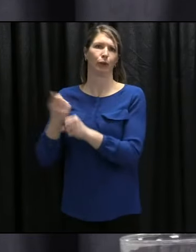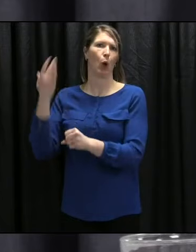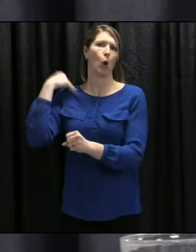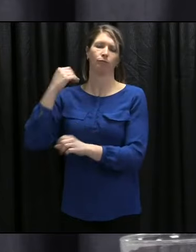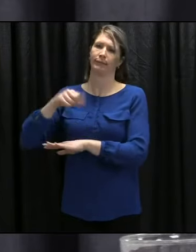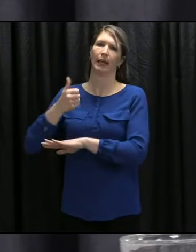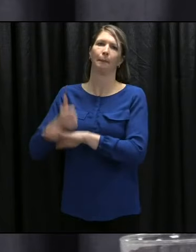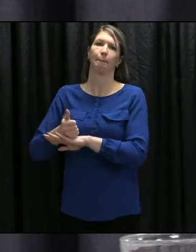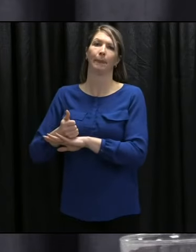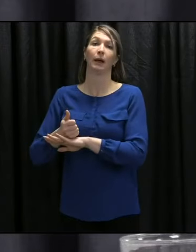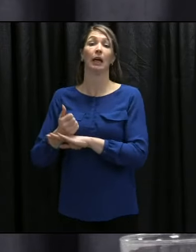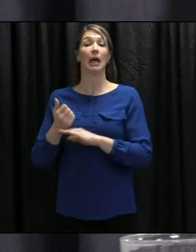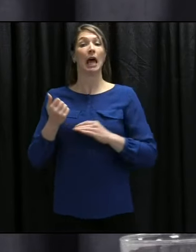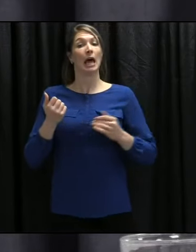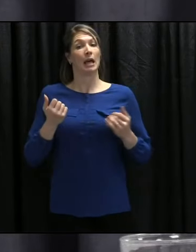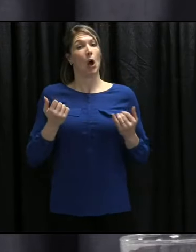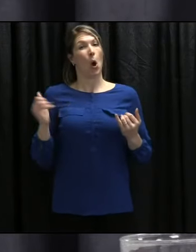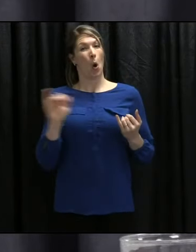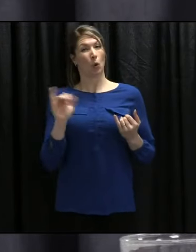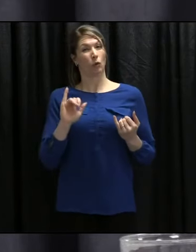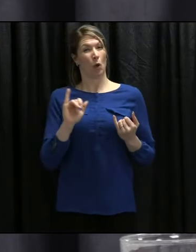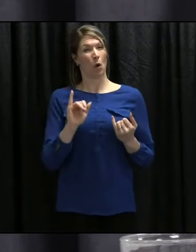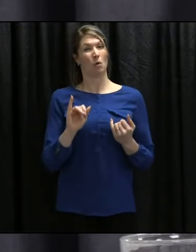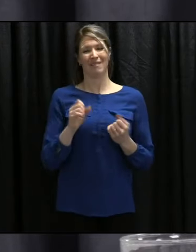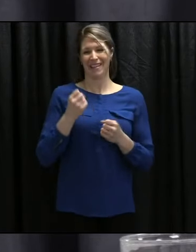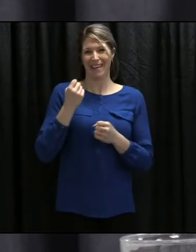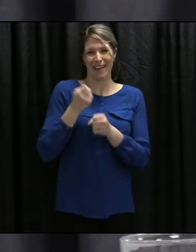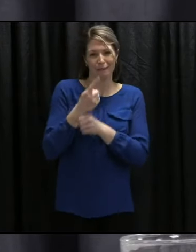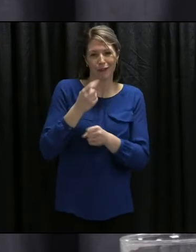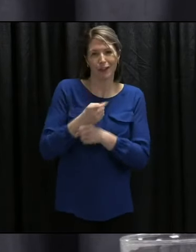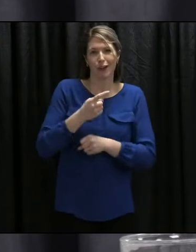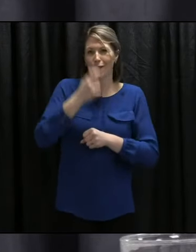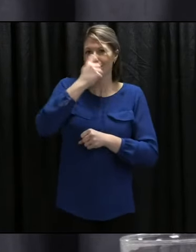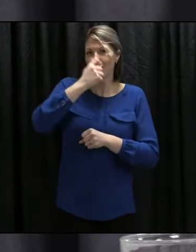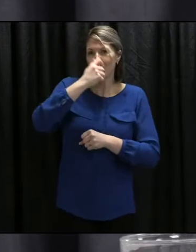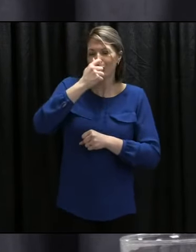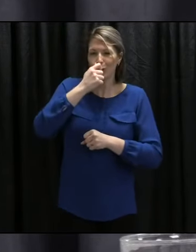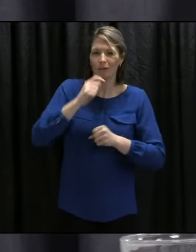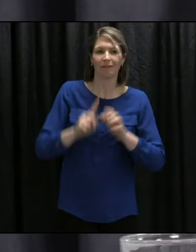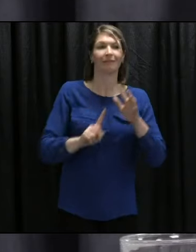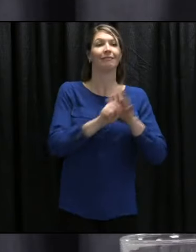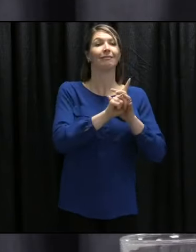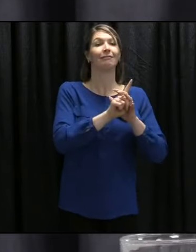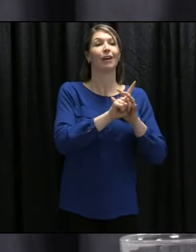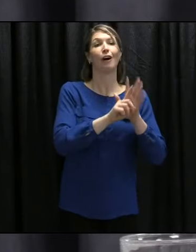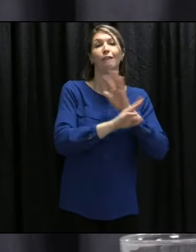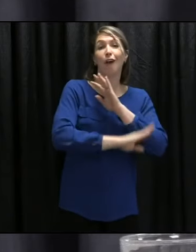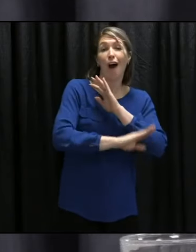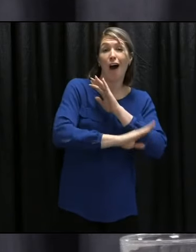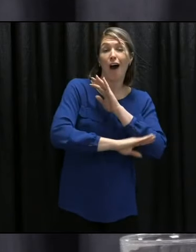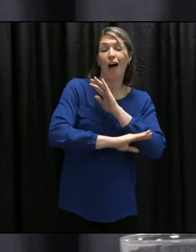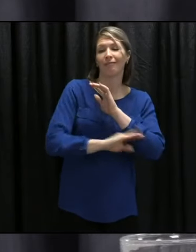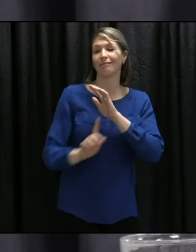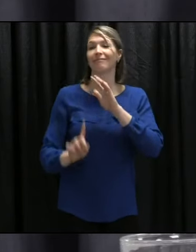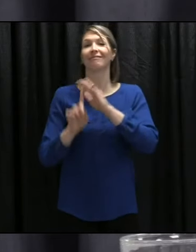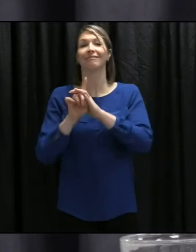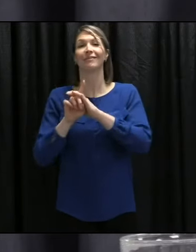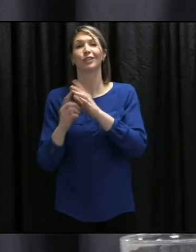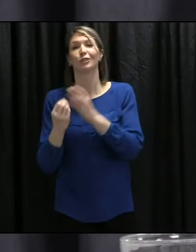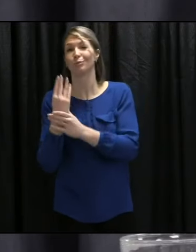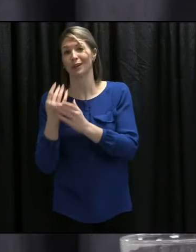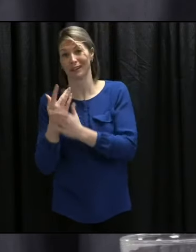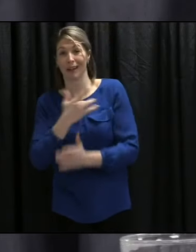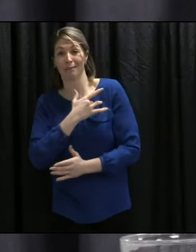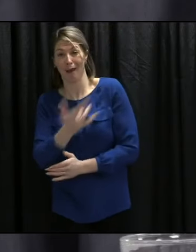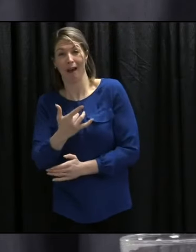have the two spikes. What we have done differently, certainly for personal care homes, is bearing in mind their